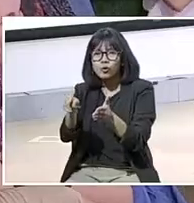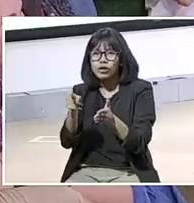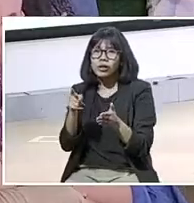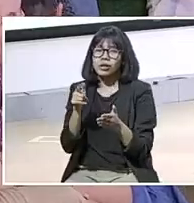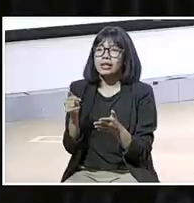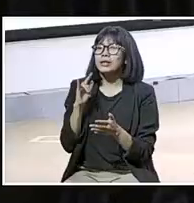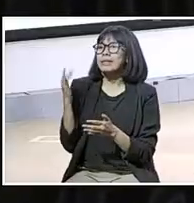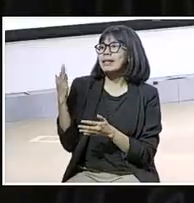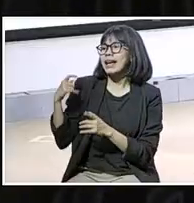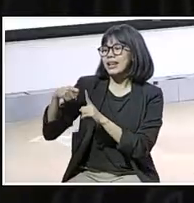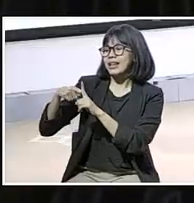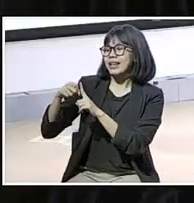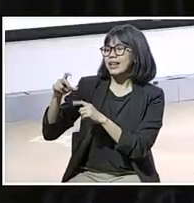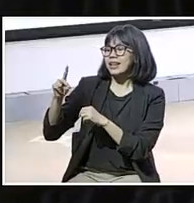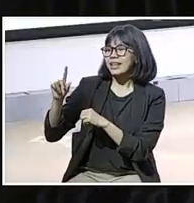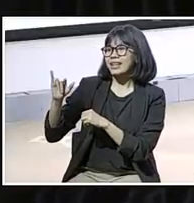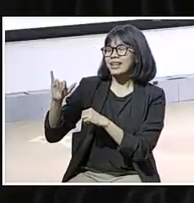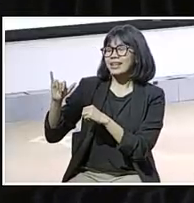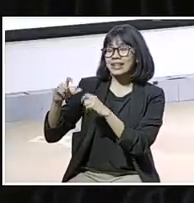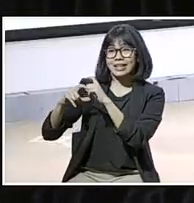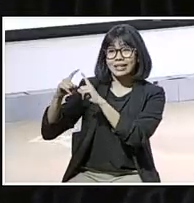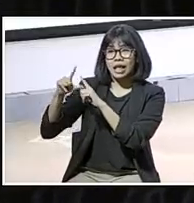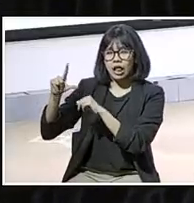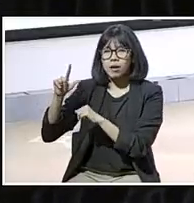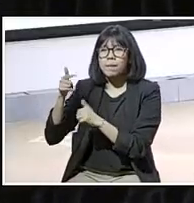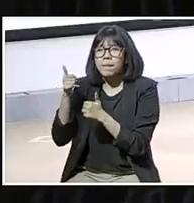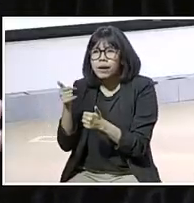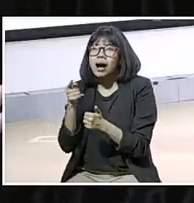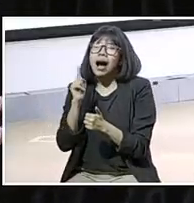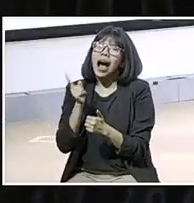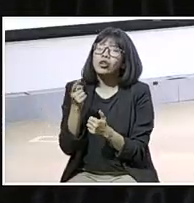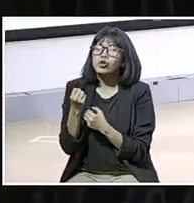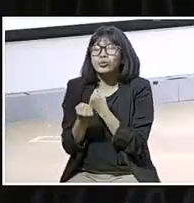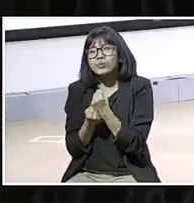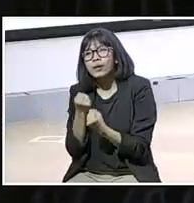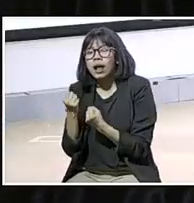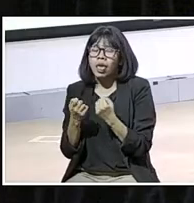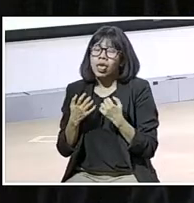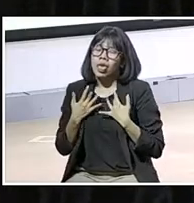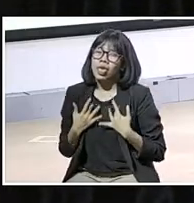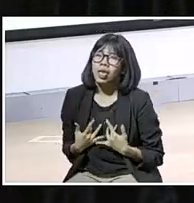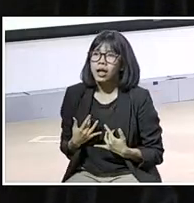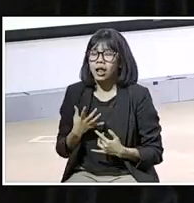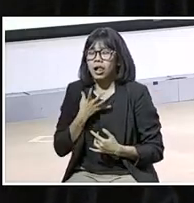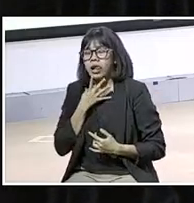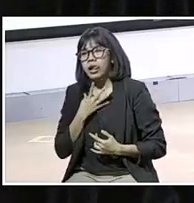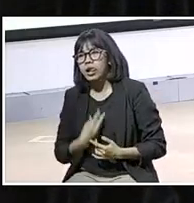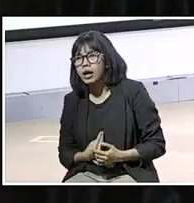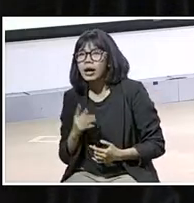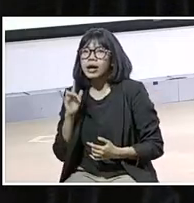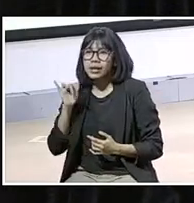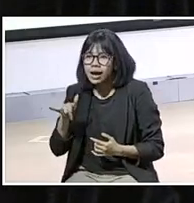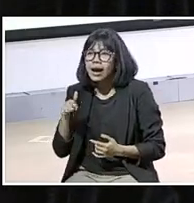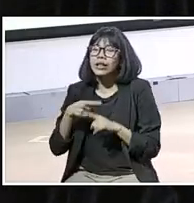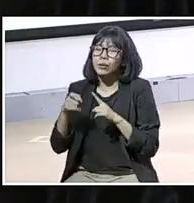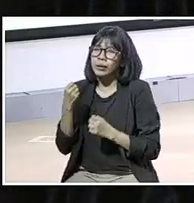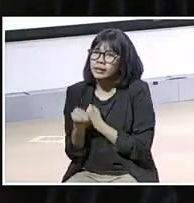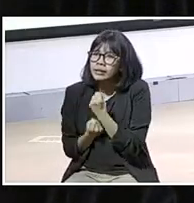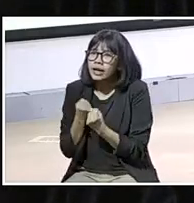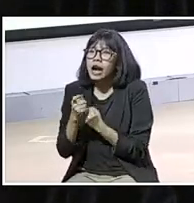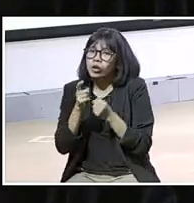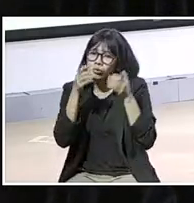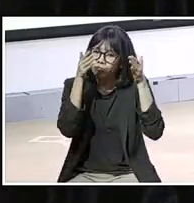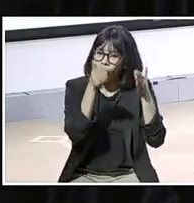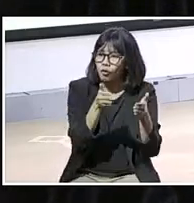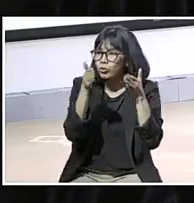Crystal says, you can't have it all. You have to make sacrifices, and she alluded to that a lot earlier. You have to figure it out,